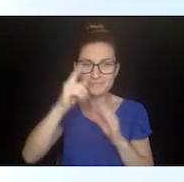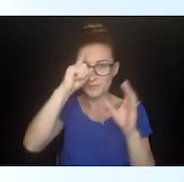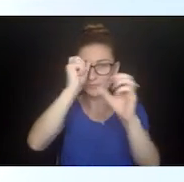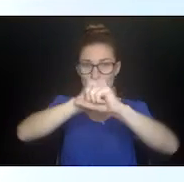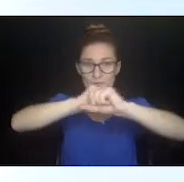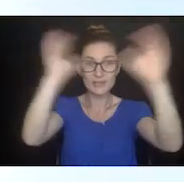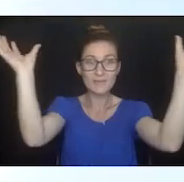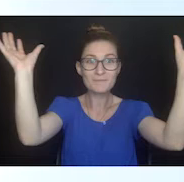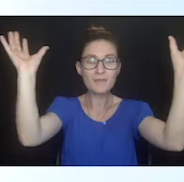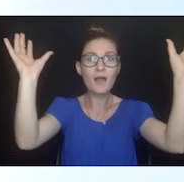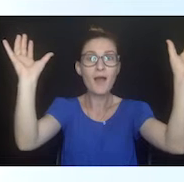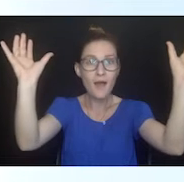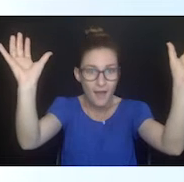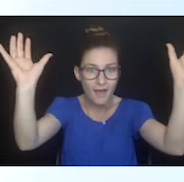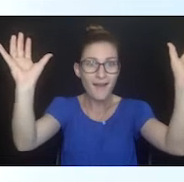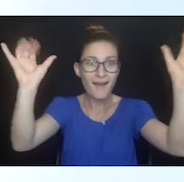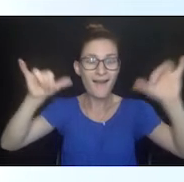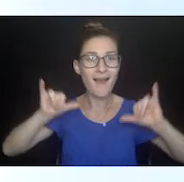reflection,